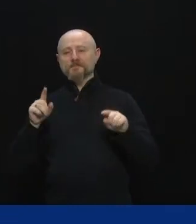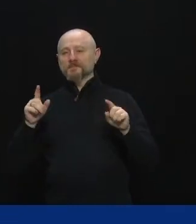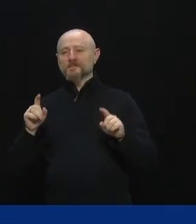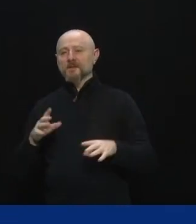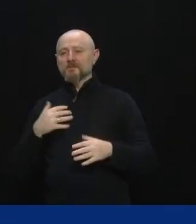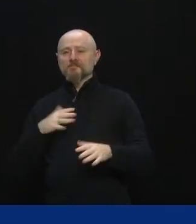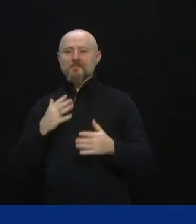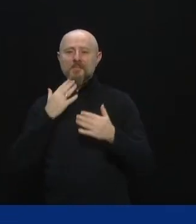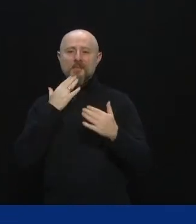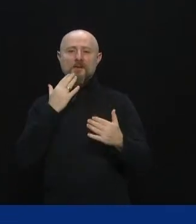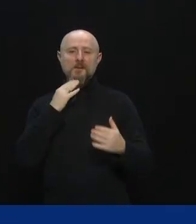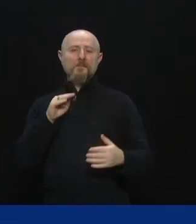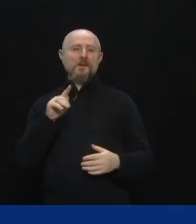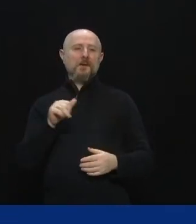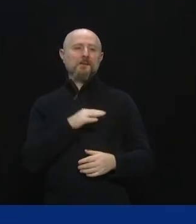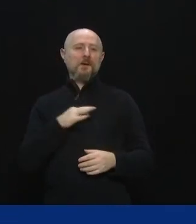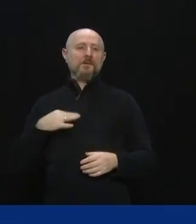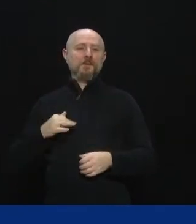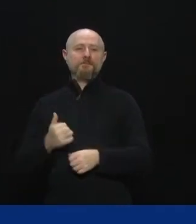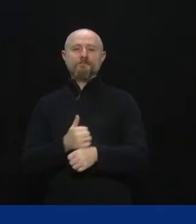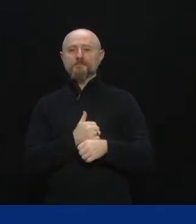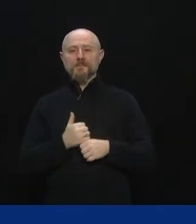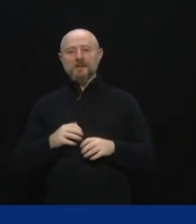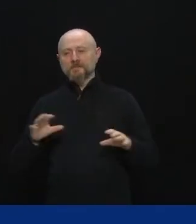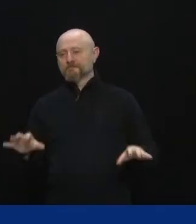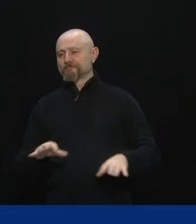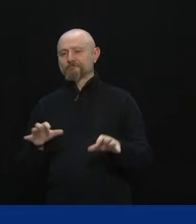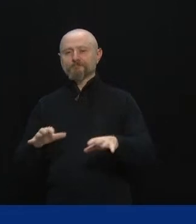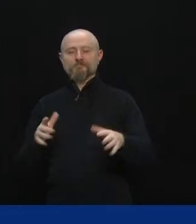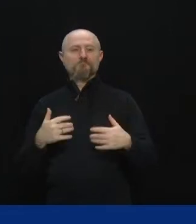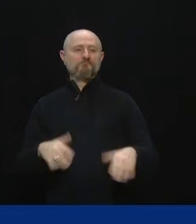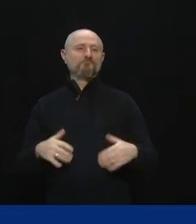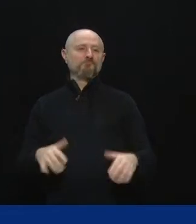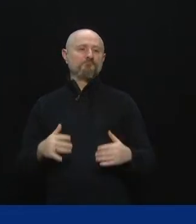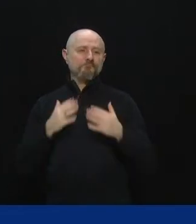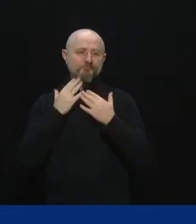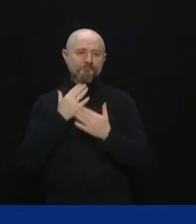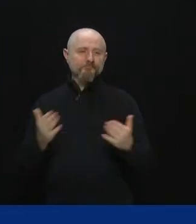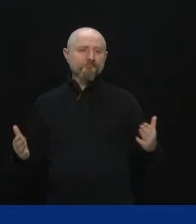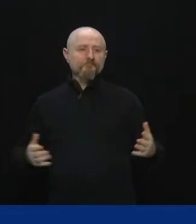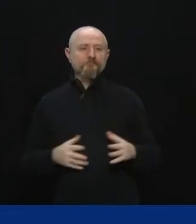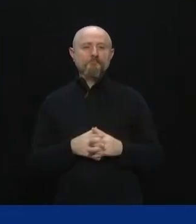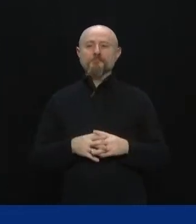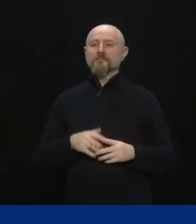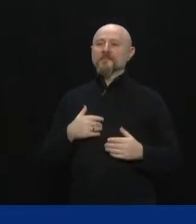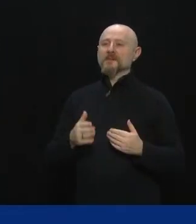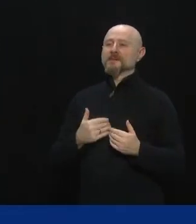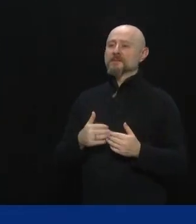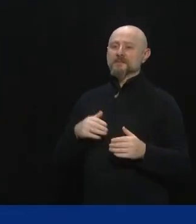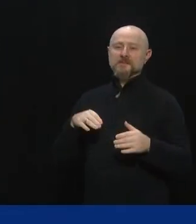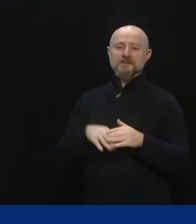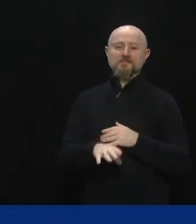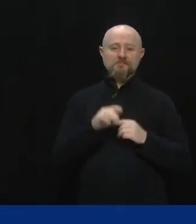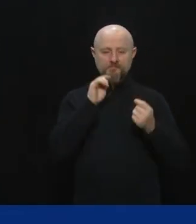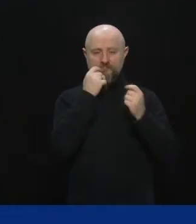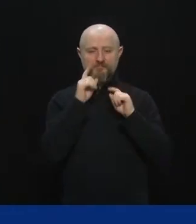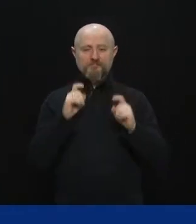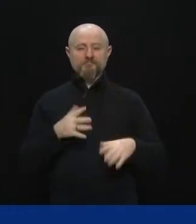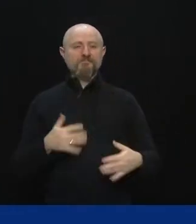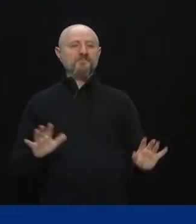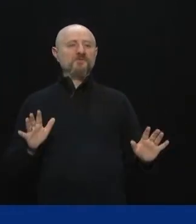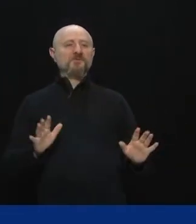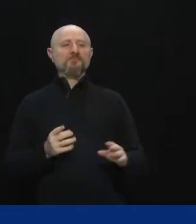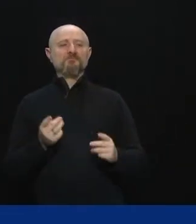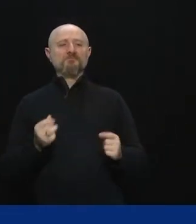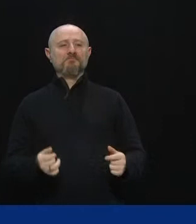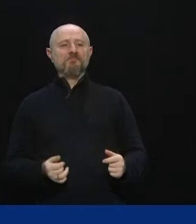MTA staff and everybody who's making this work so well. It's easy, no excuses, take it right there. And again, this is another reminder,